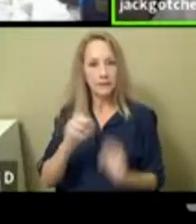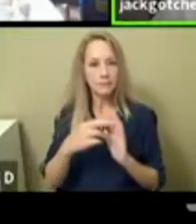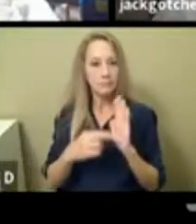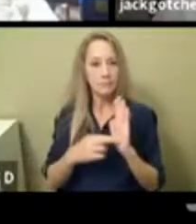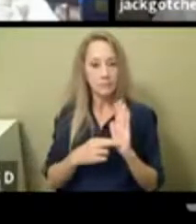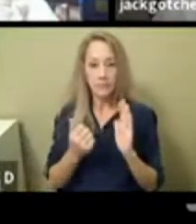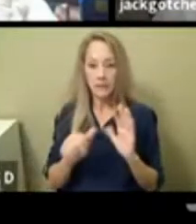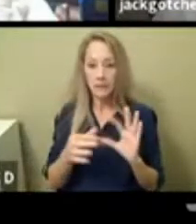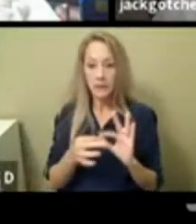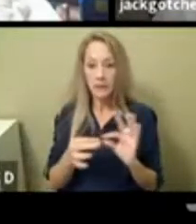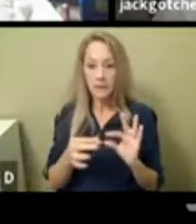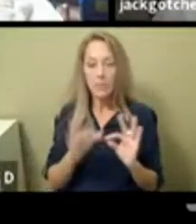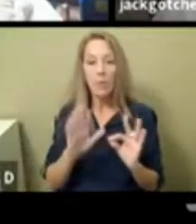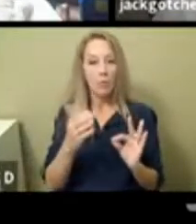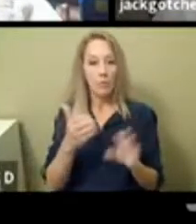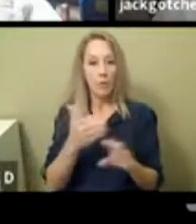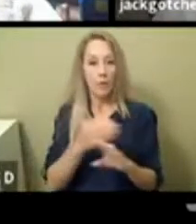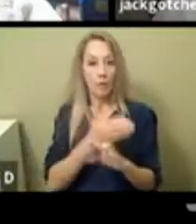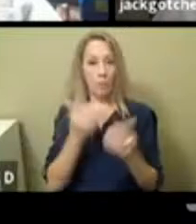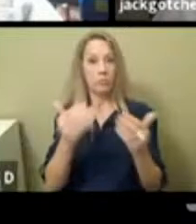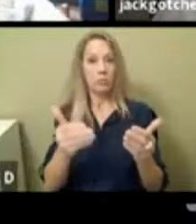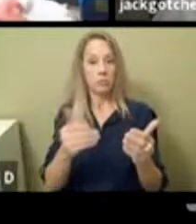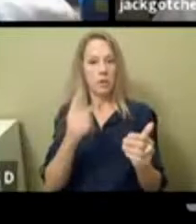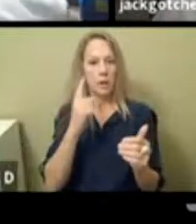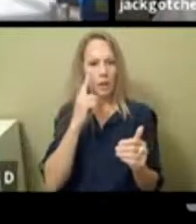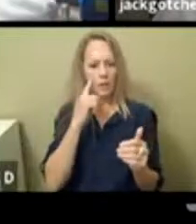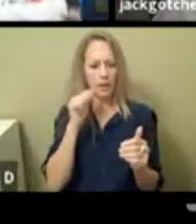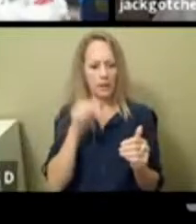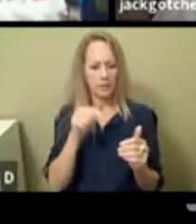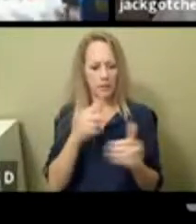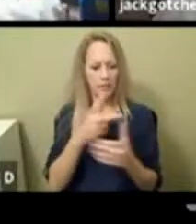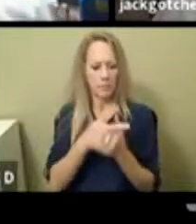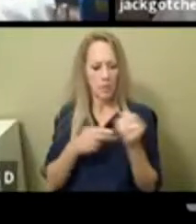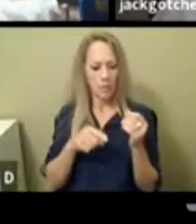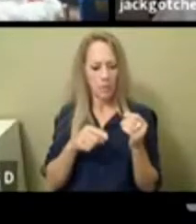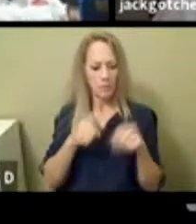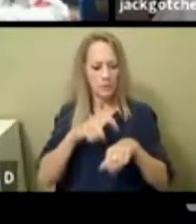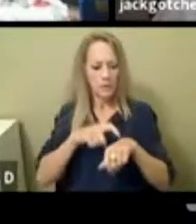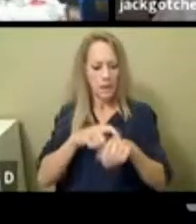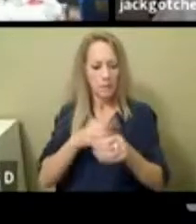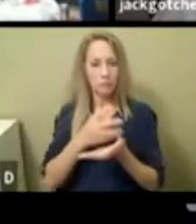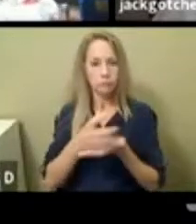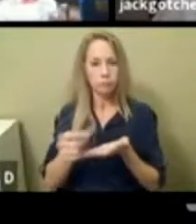So just before we go forward, I believe both of these are set to expire at the end of the month. Is that correct?